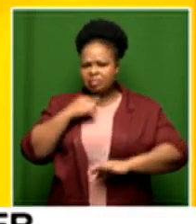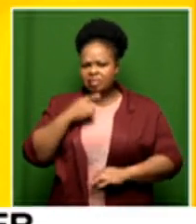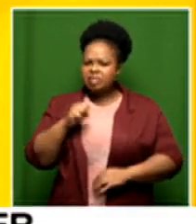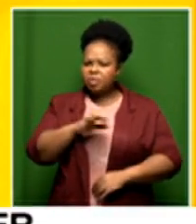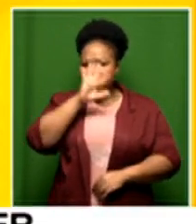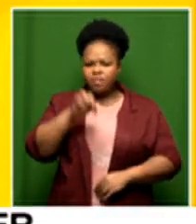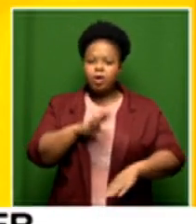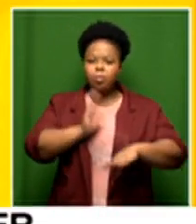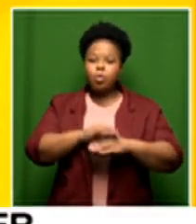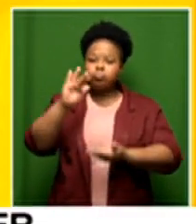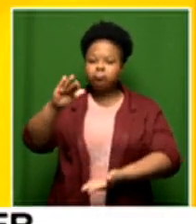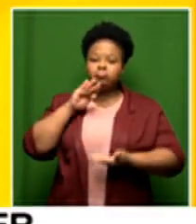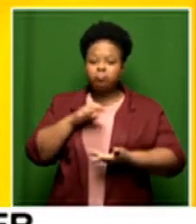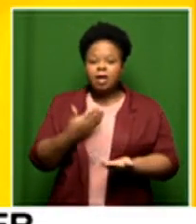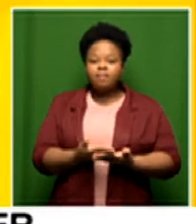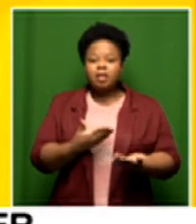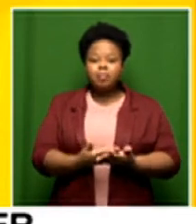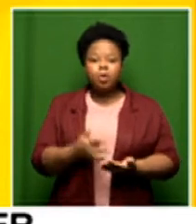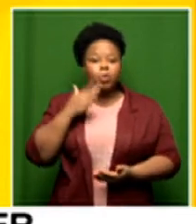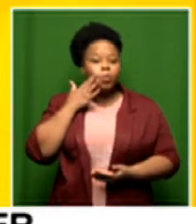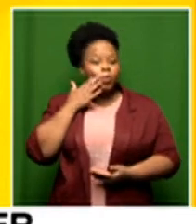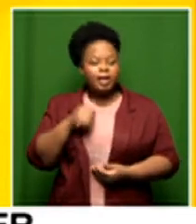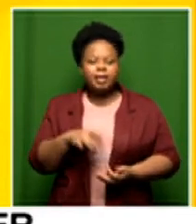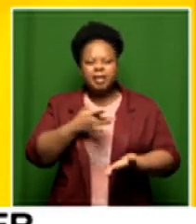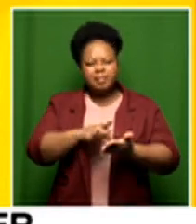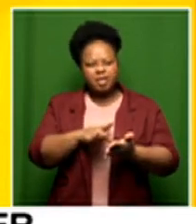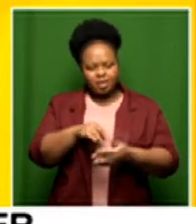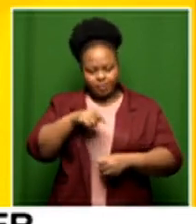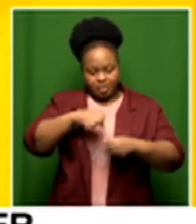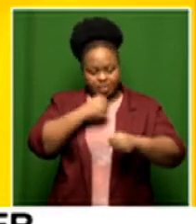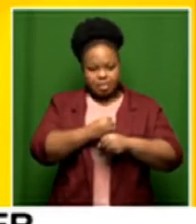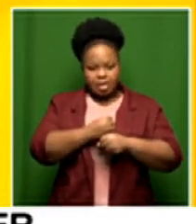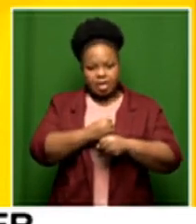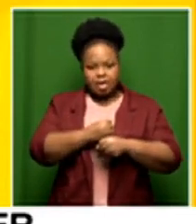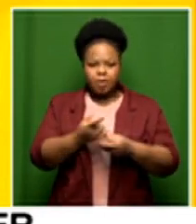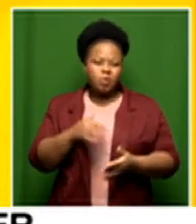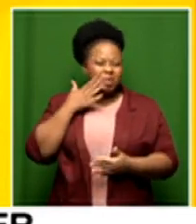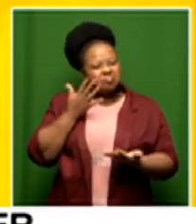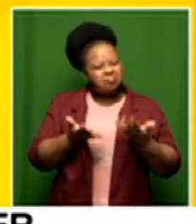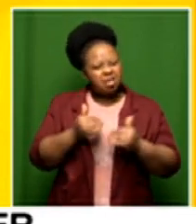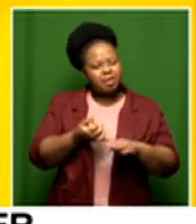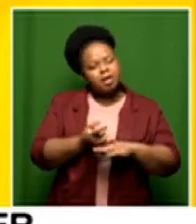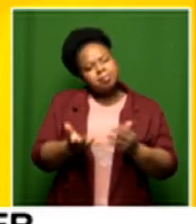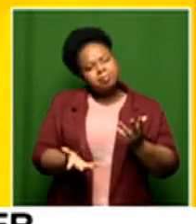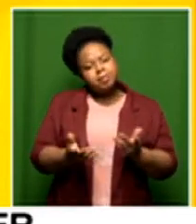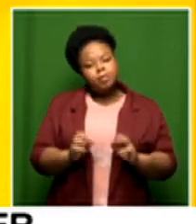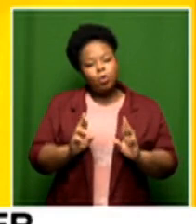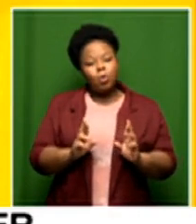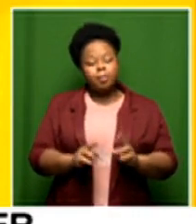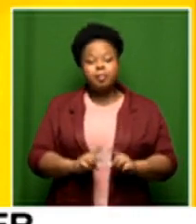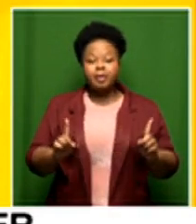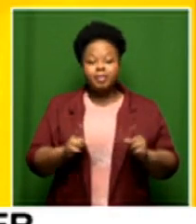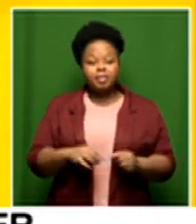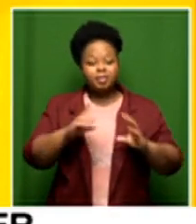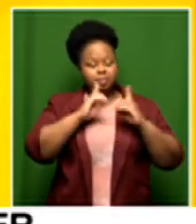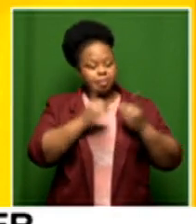see large numbers of vaccines becoming available in the country by the middle of this year at the earliest. And according to the